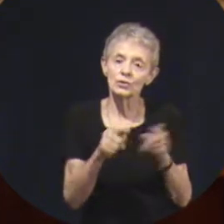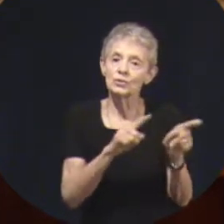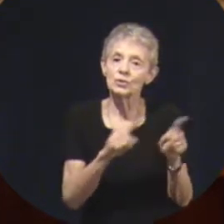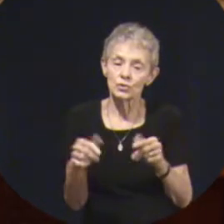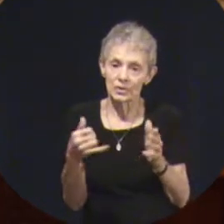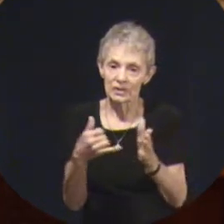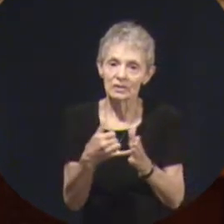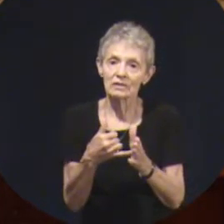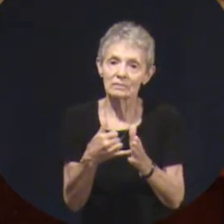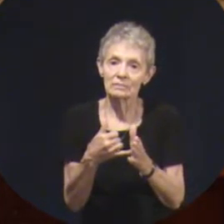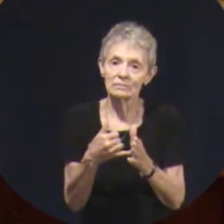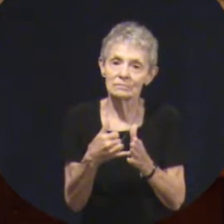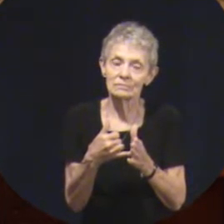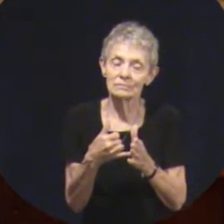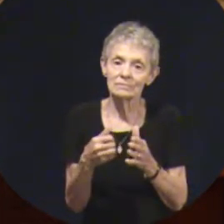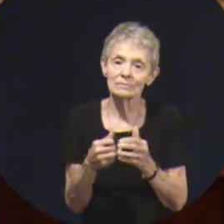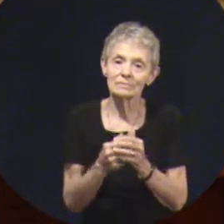out."